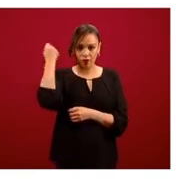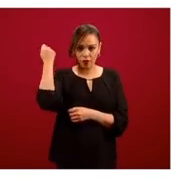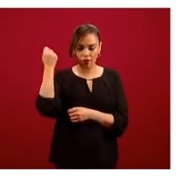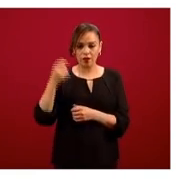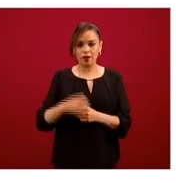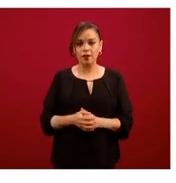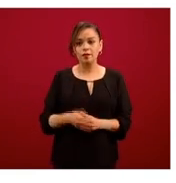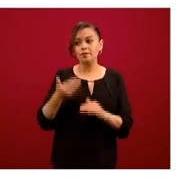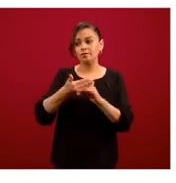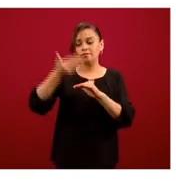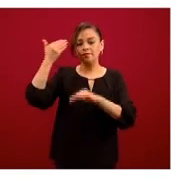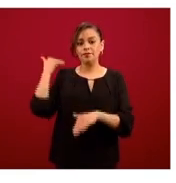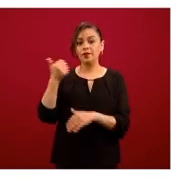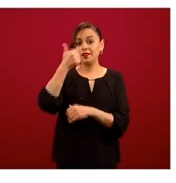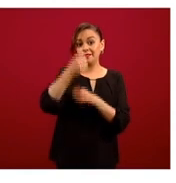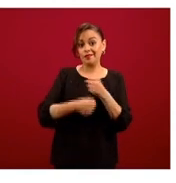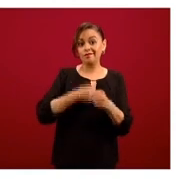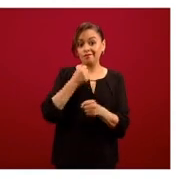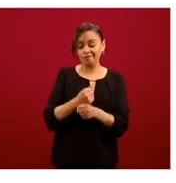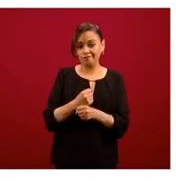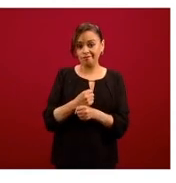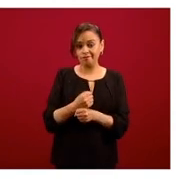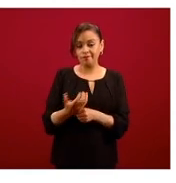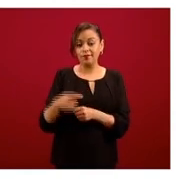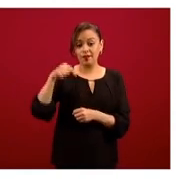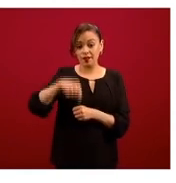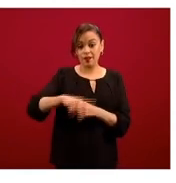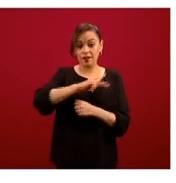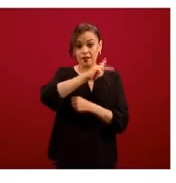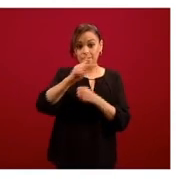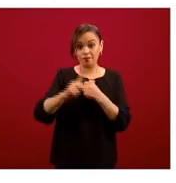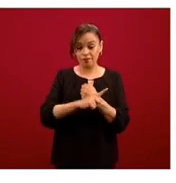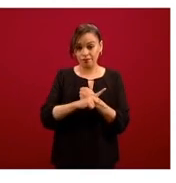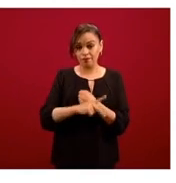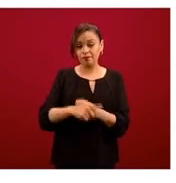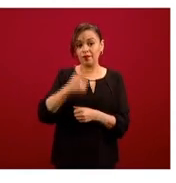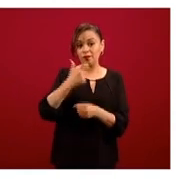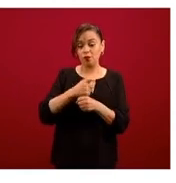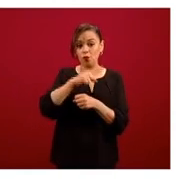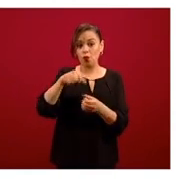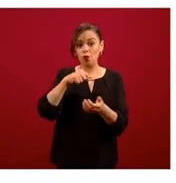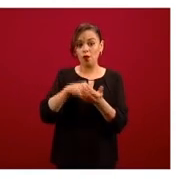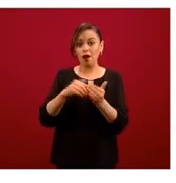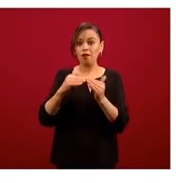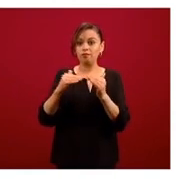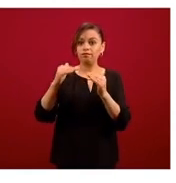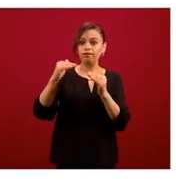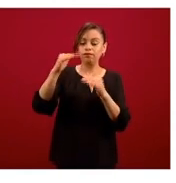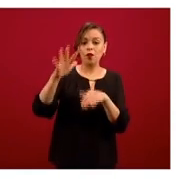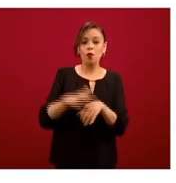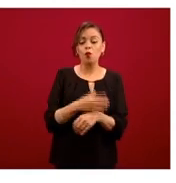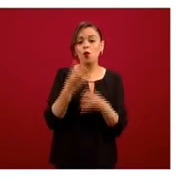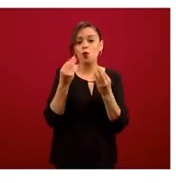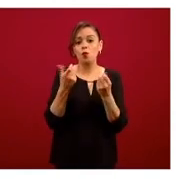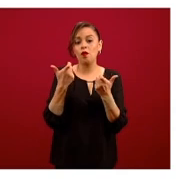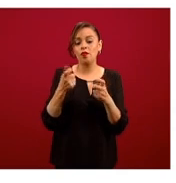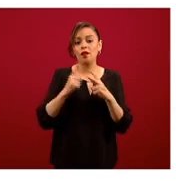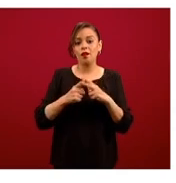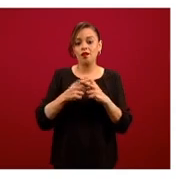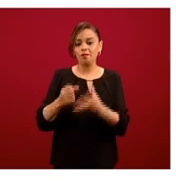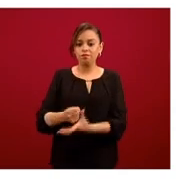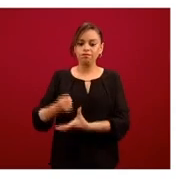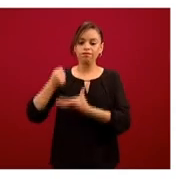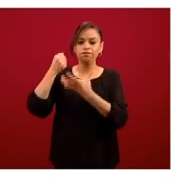technology funds in the last 6-year presidential term. But even with that